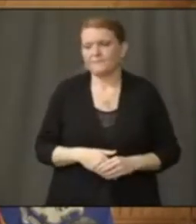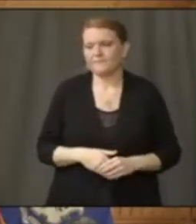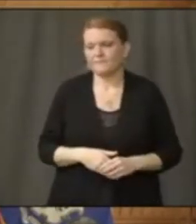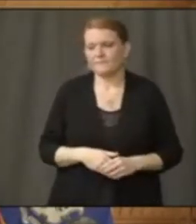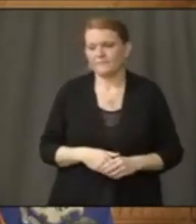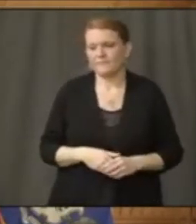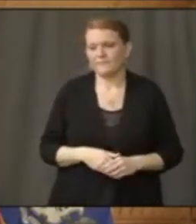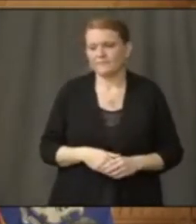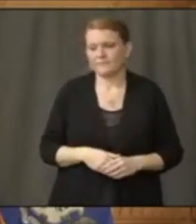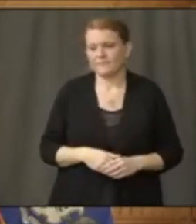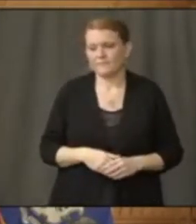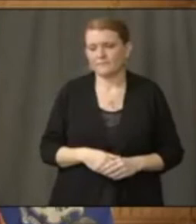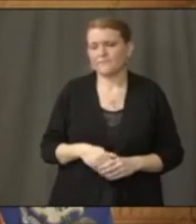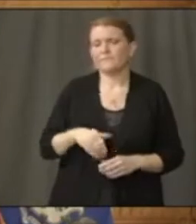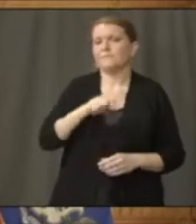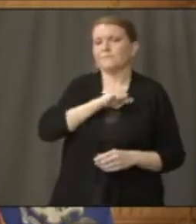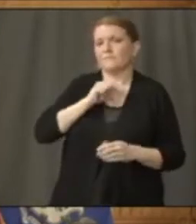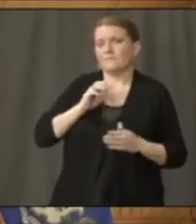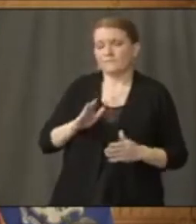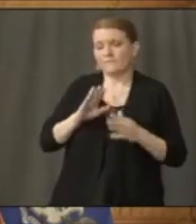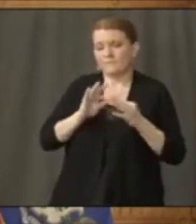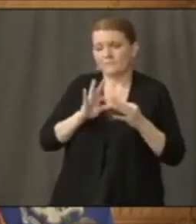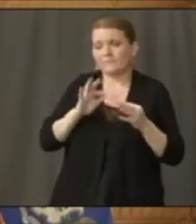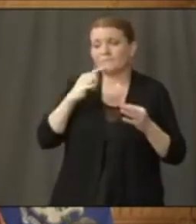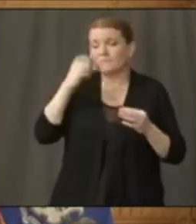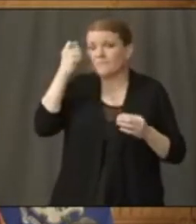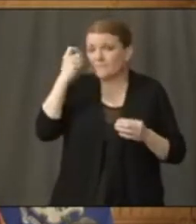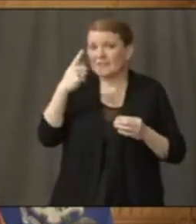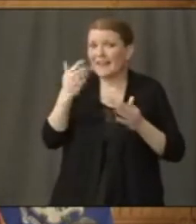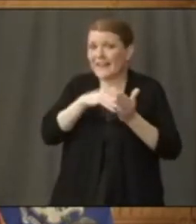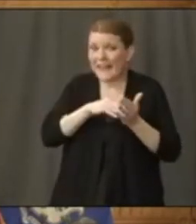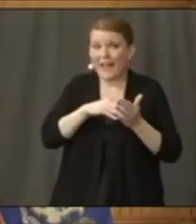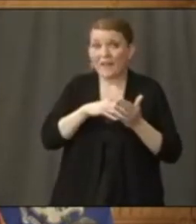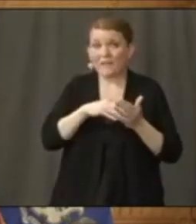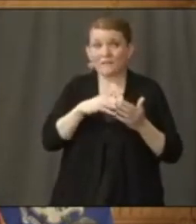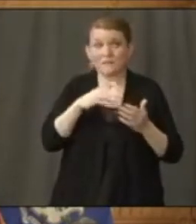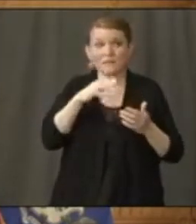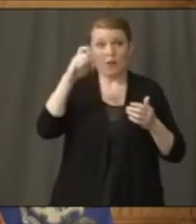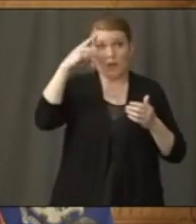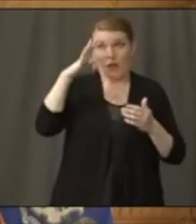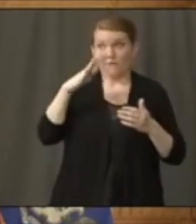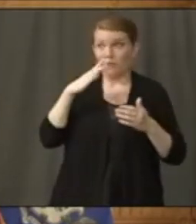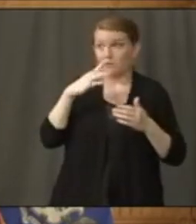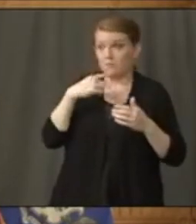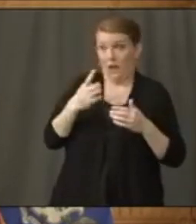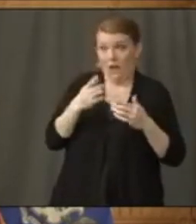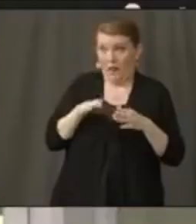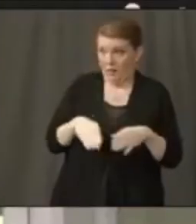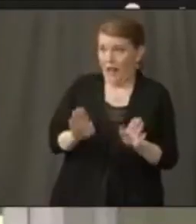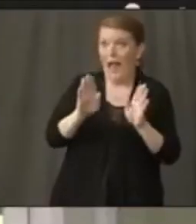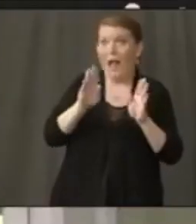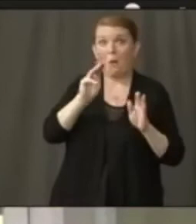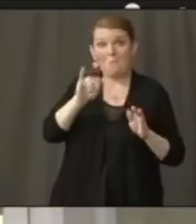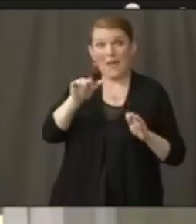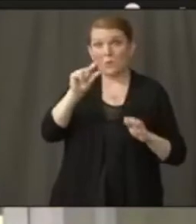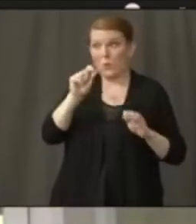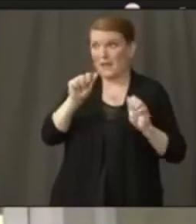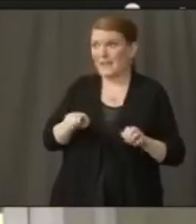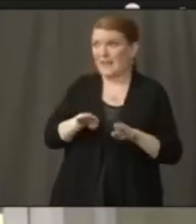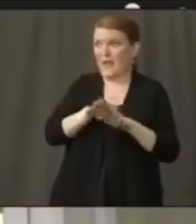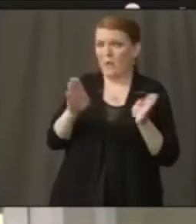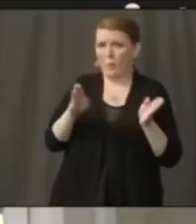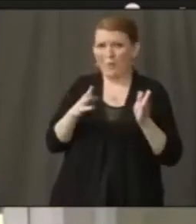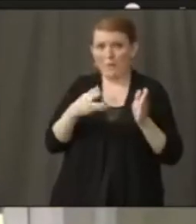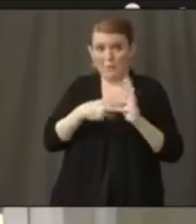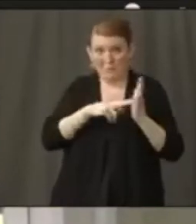the choice to open, you know, irrespective of whatever guidelines are there. It's your business. We have, you know, done